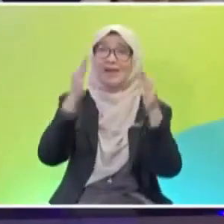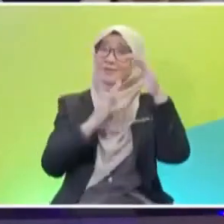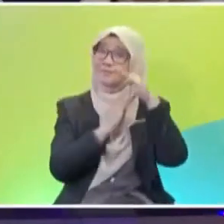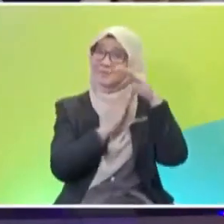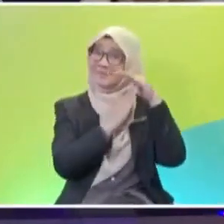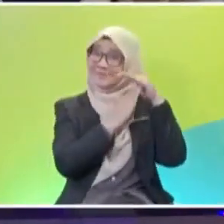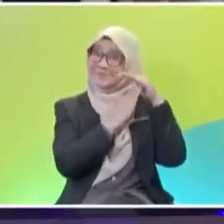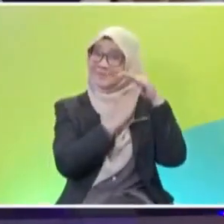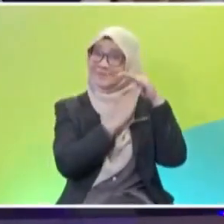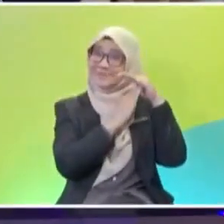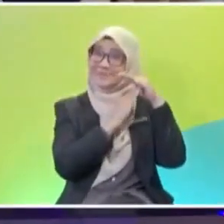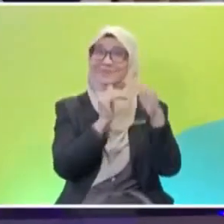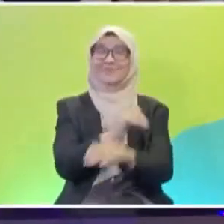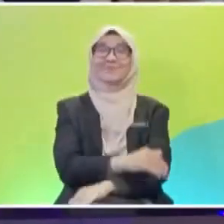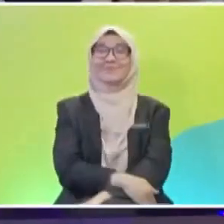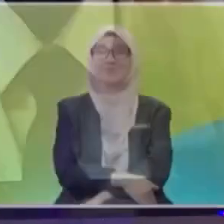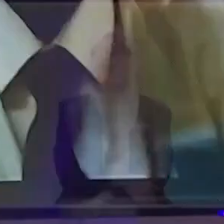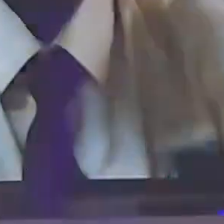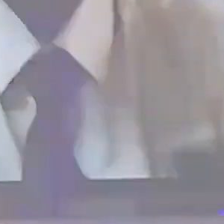TV KPM.